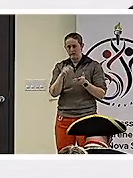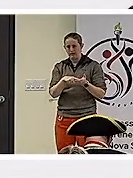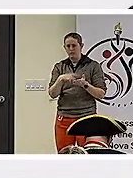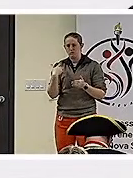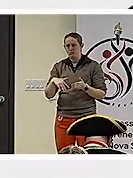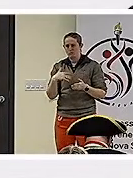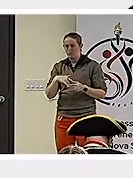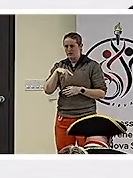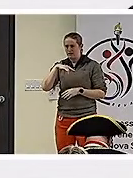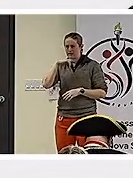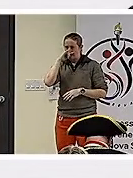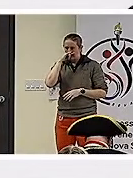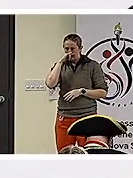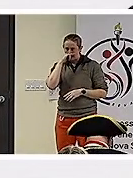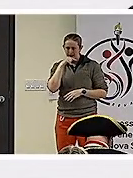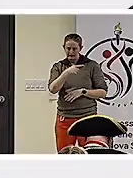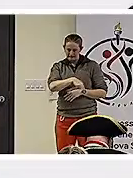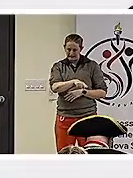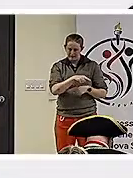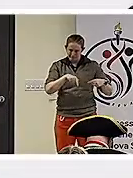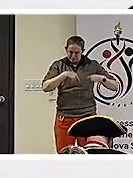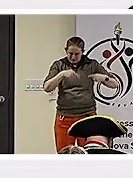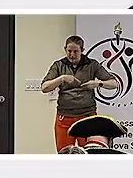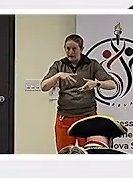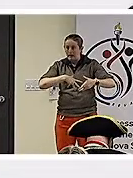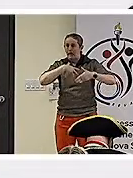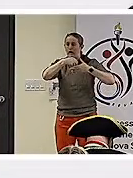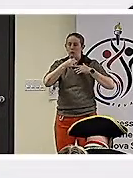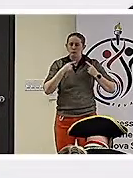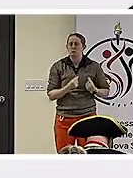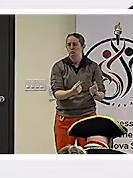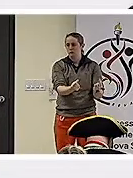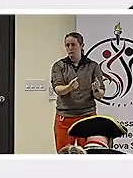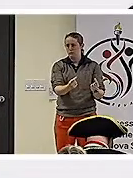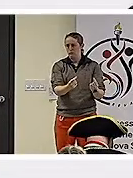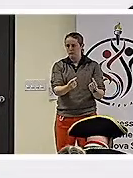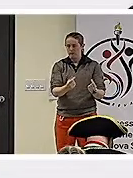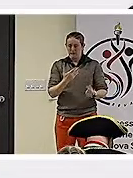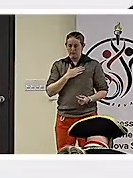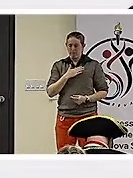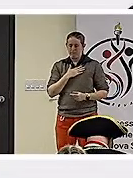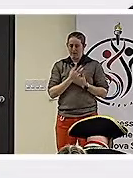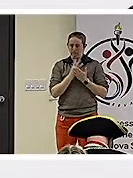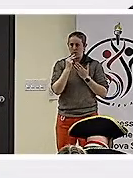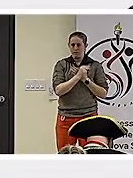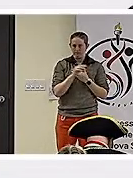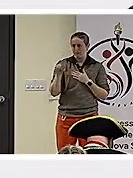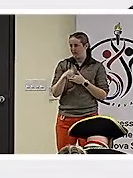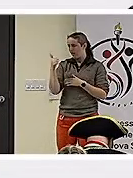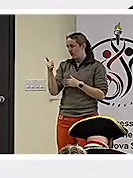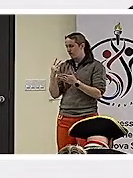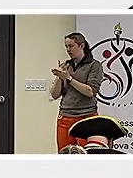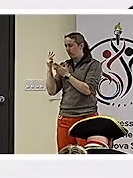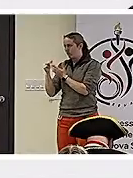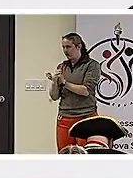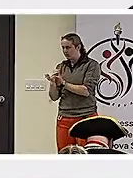lot of these kids to get out and be active, and for programs like mine and other